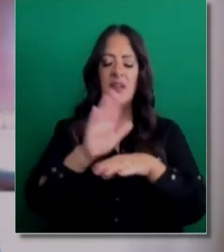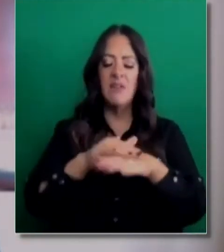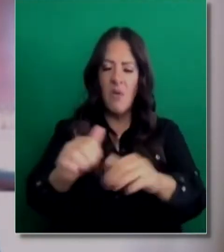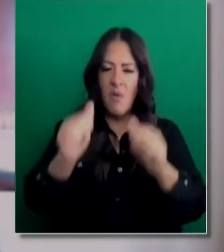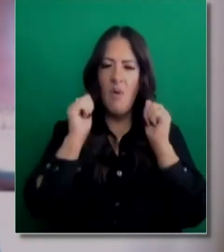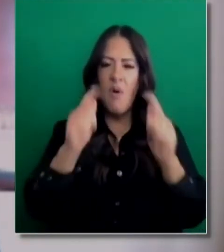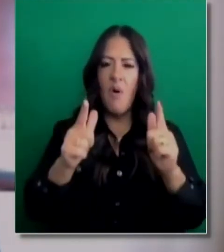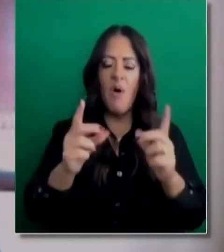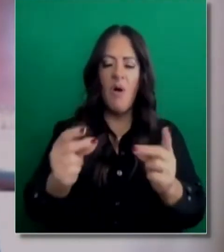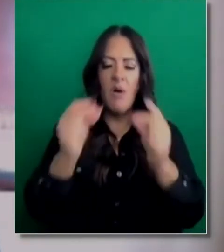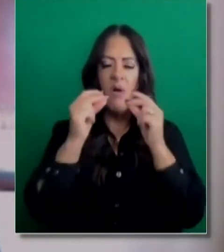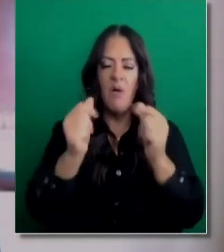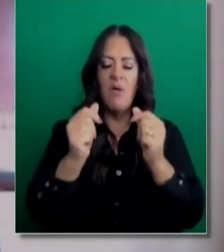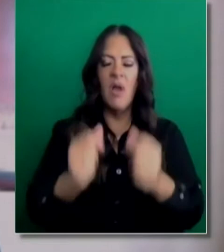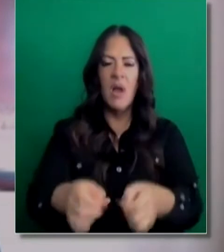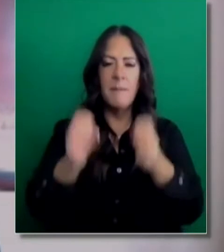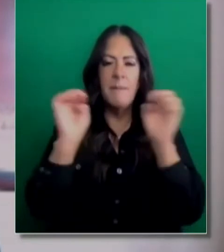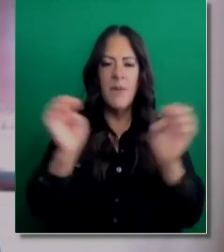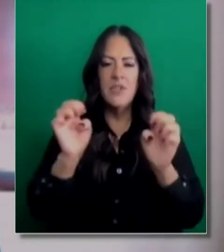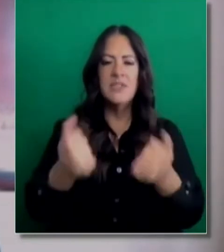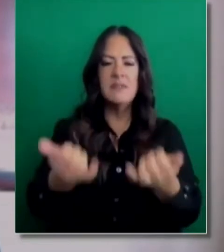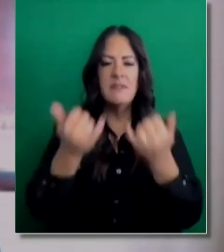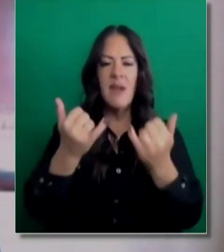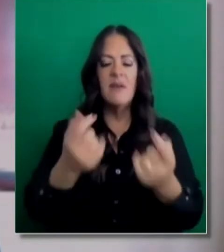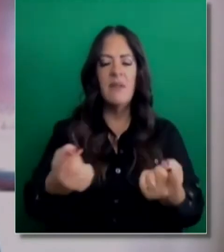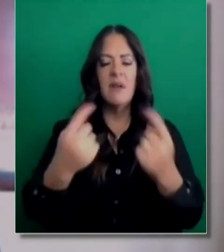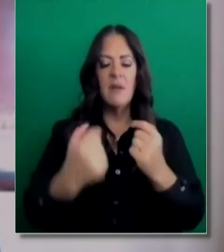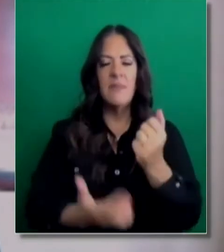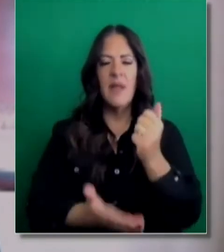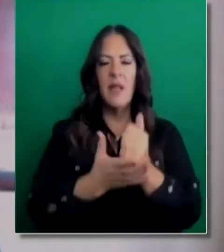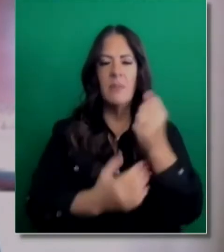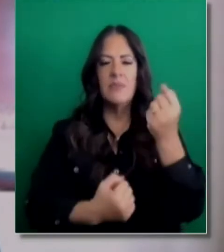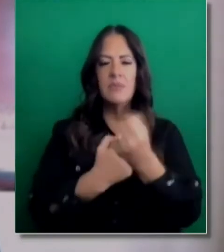much staffing to the vaccination effort as possible.